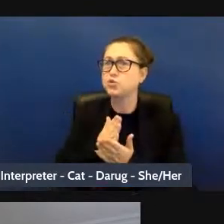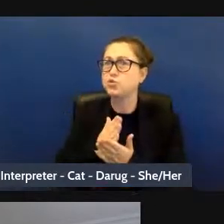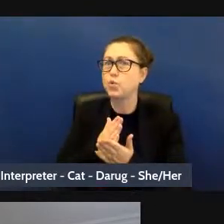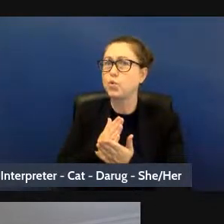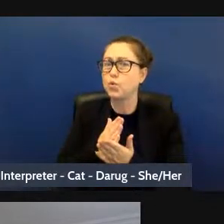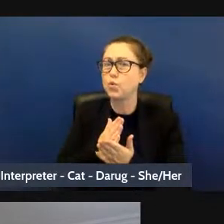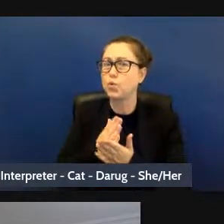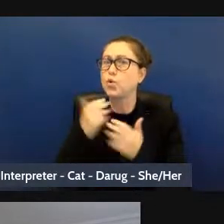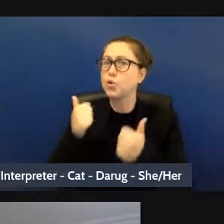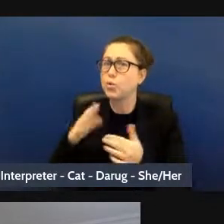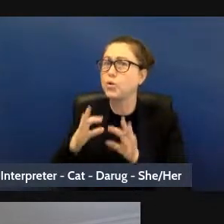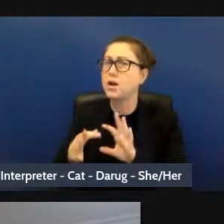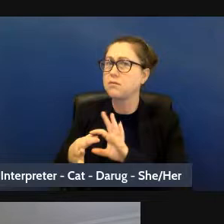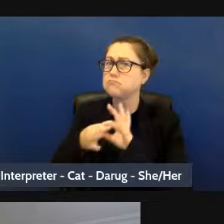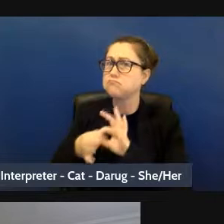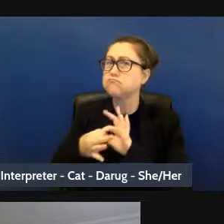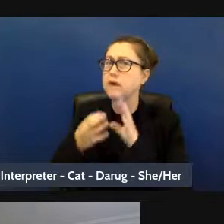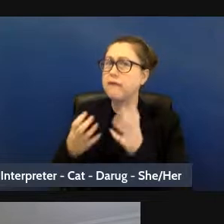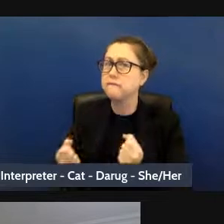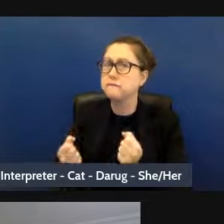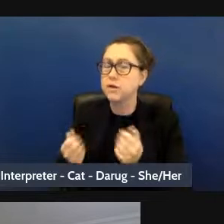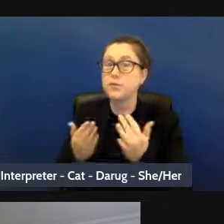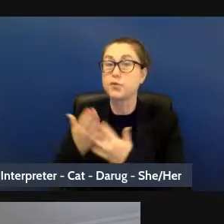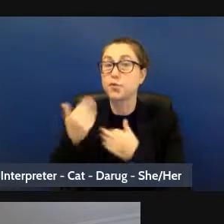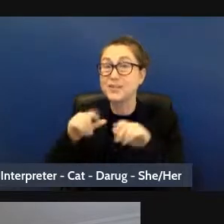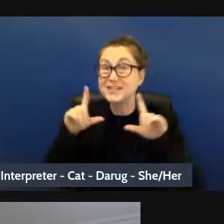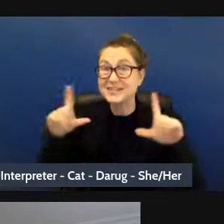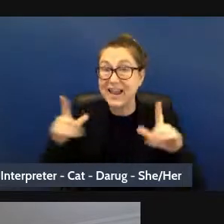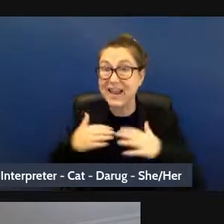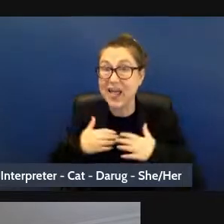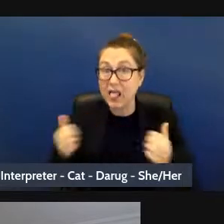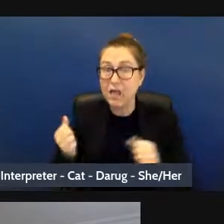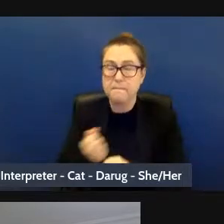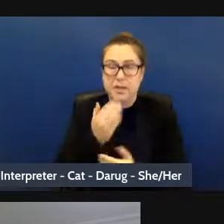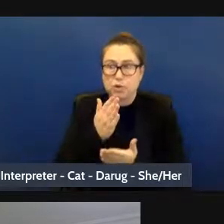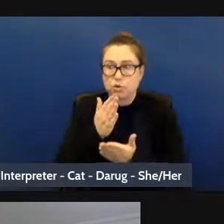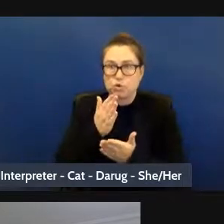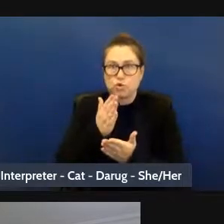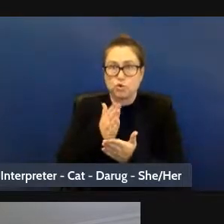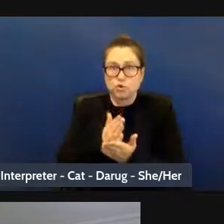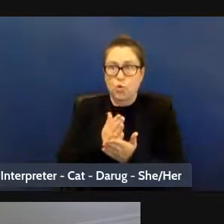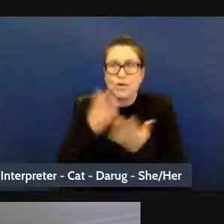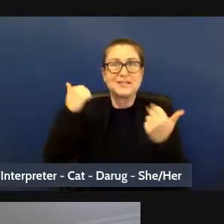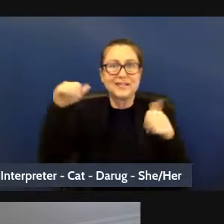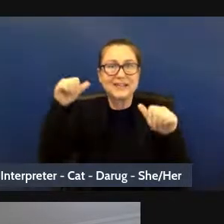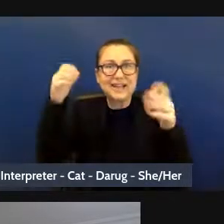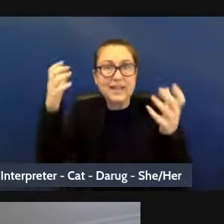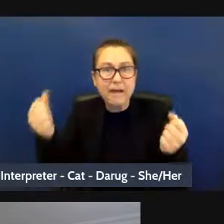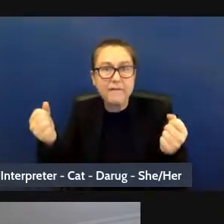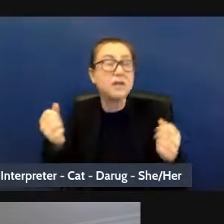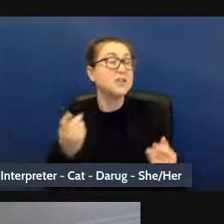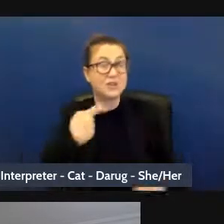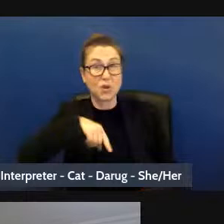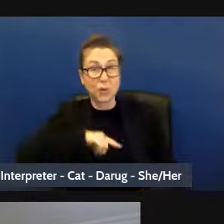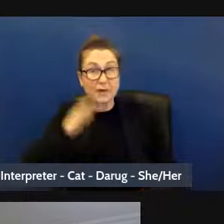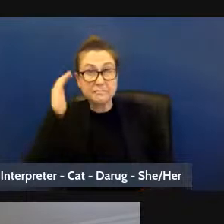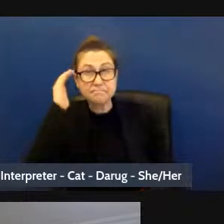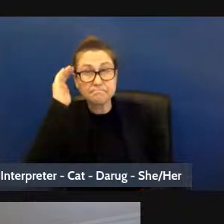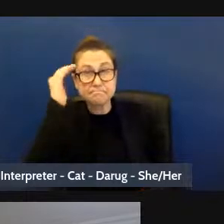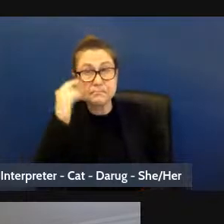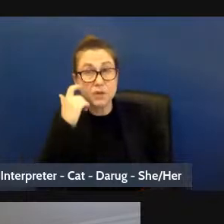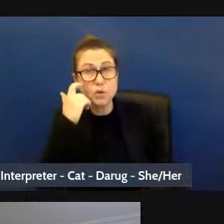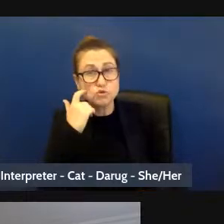connection through telehealth to make it successful. So we've tried really hard to do that, and I